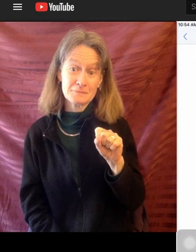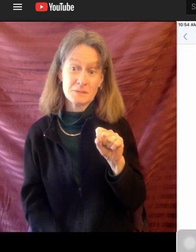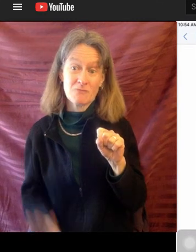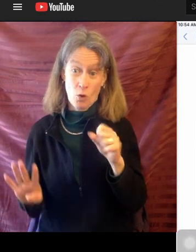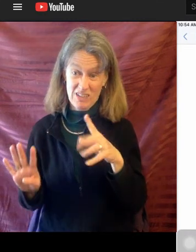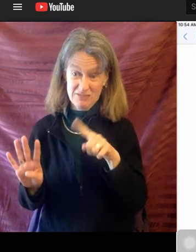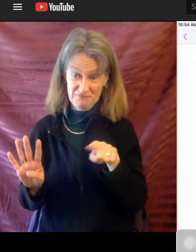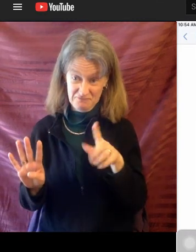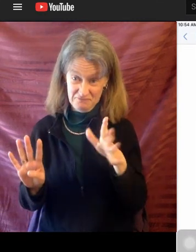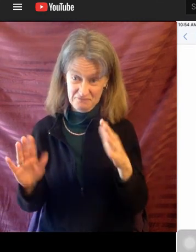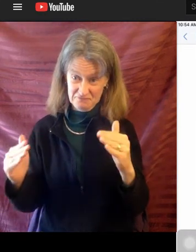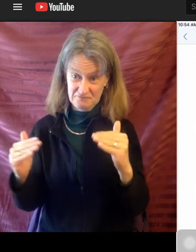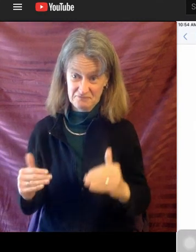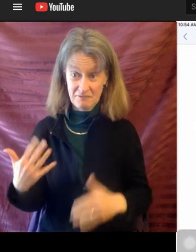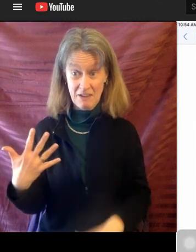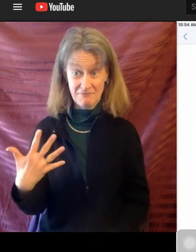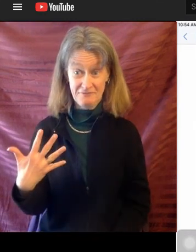Next,